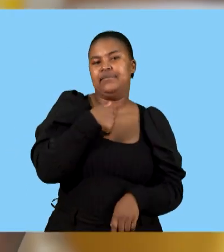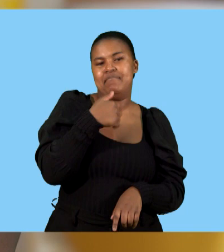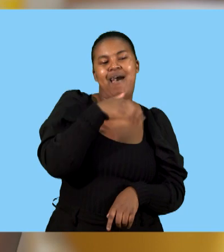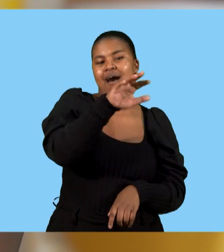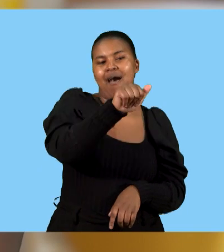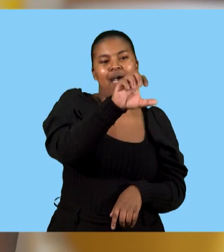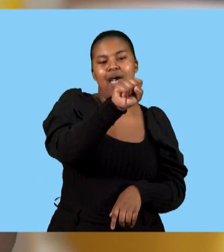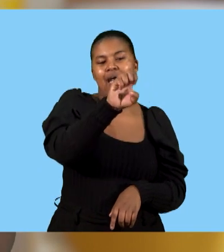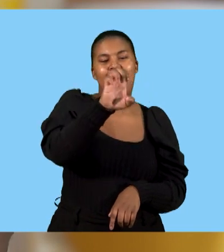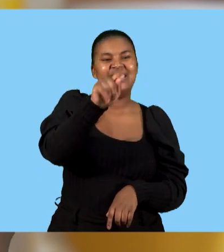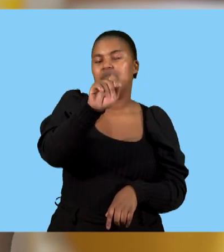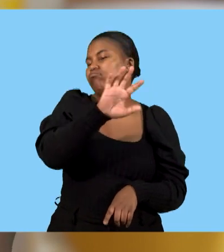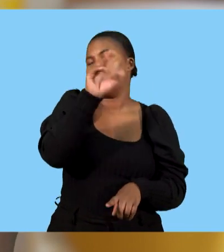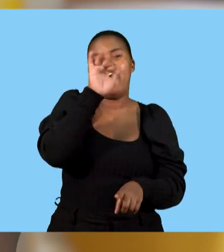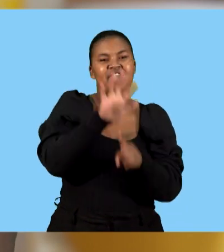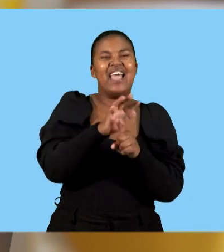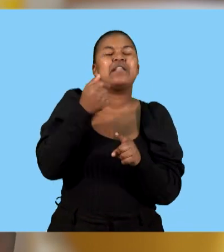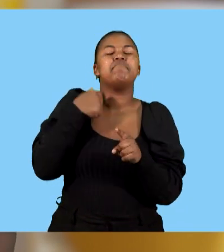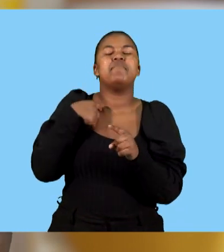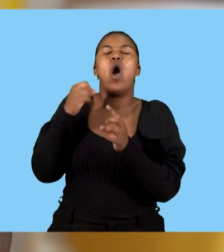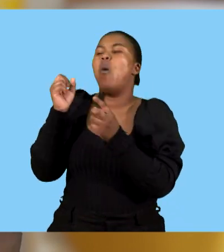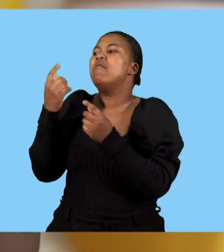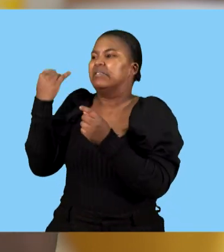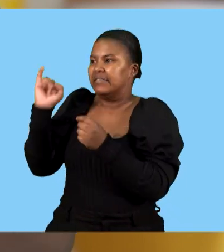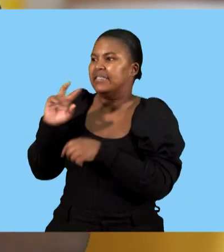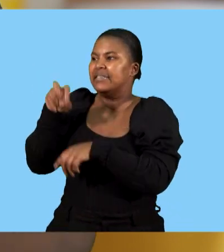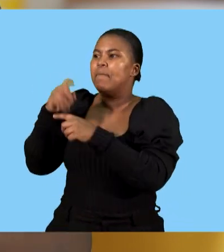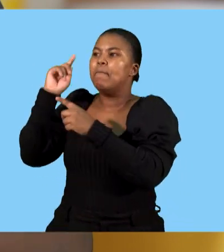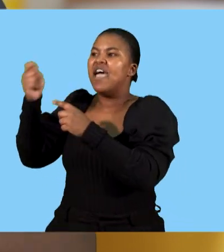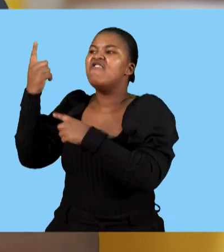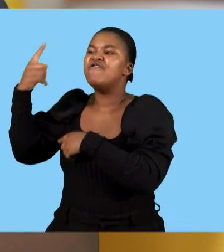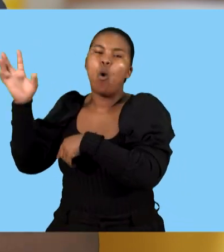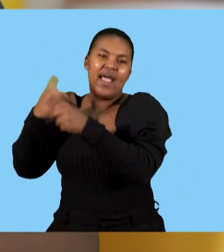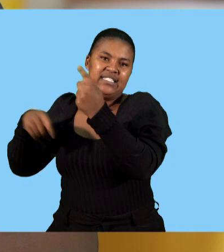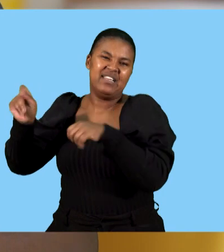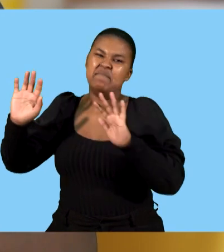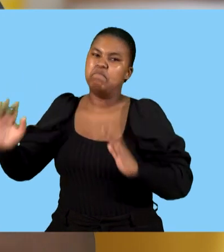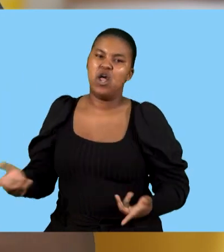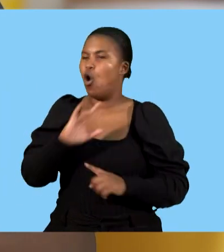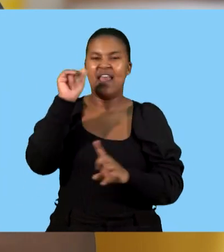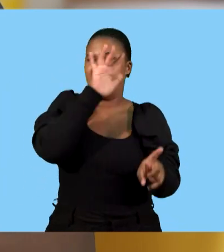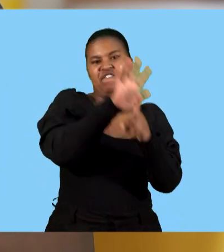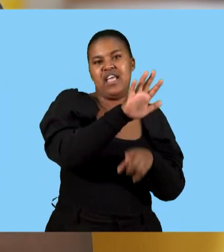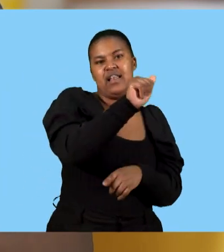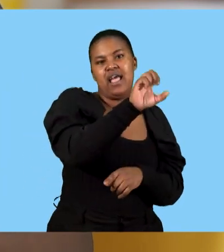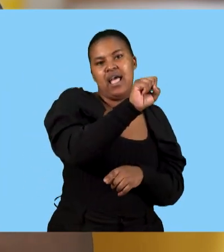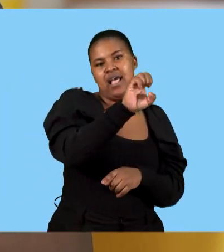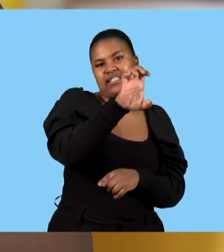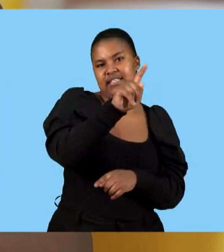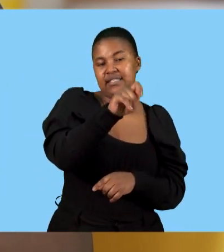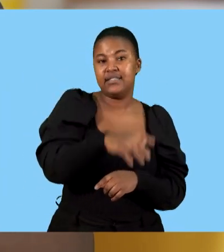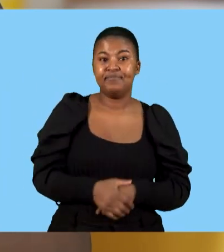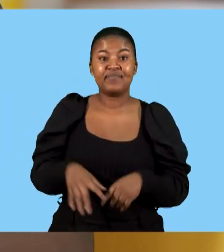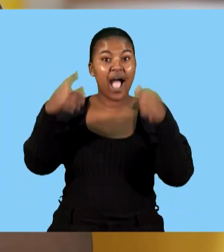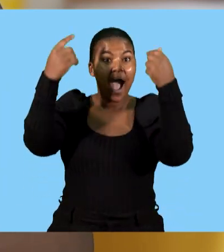am owing for an expense. So it will not affect my assets. This is how you should do your accounting